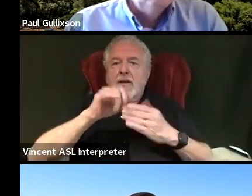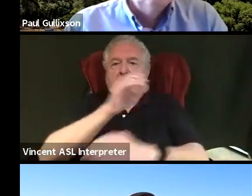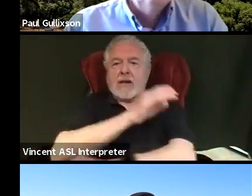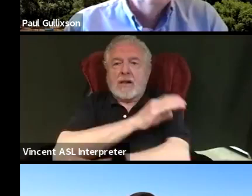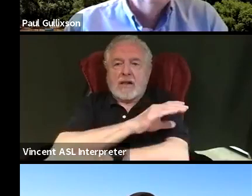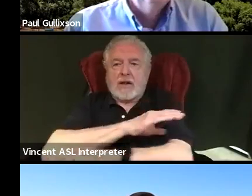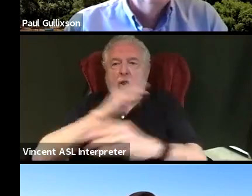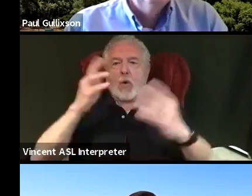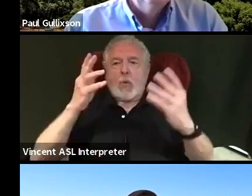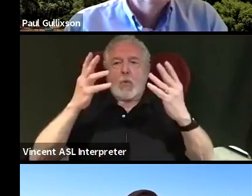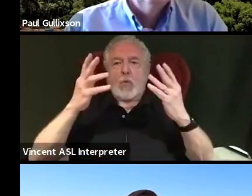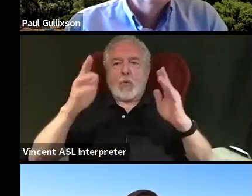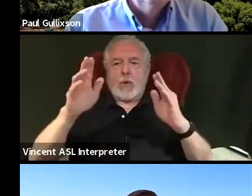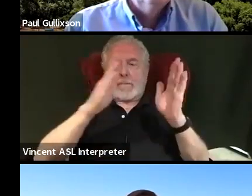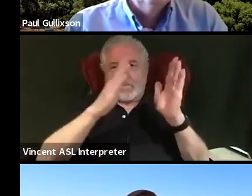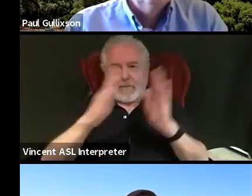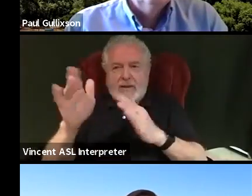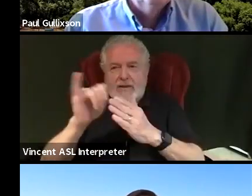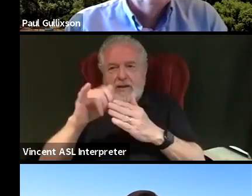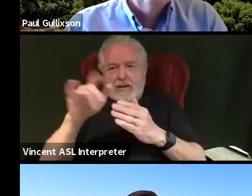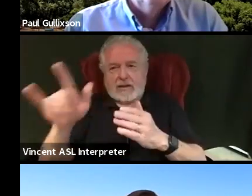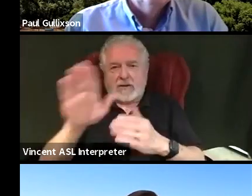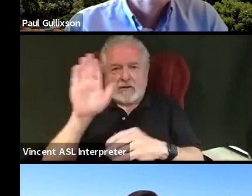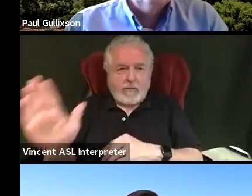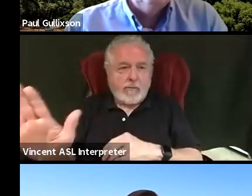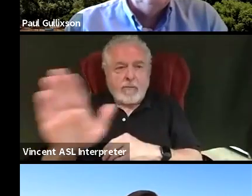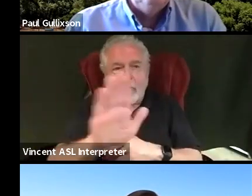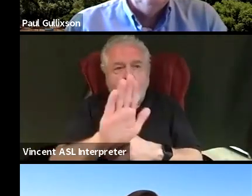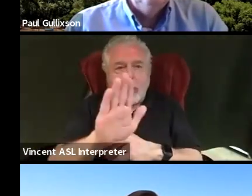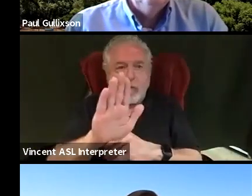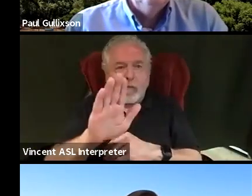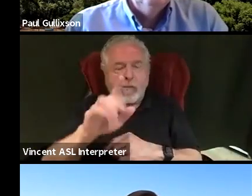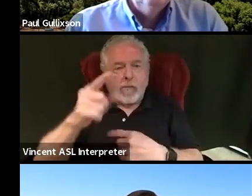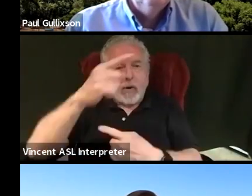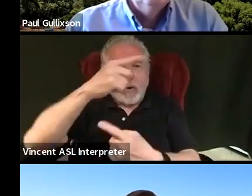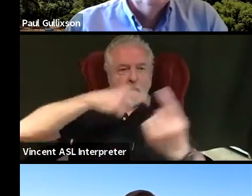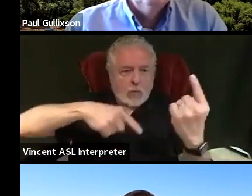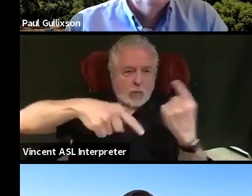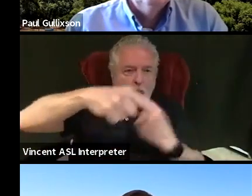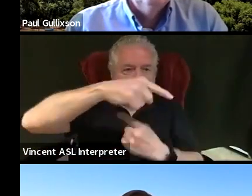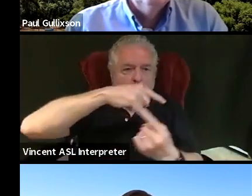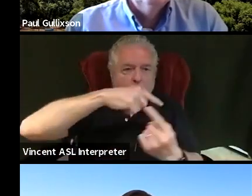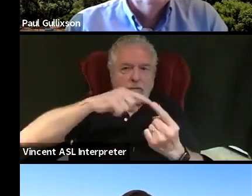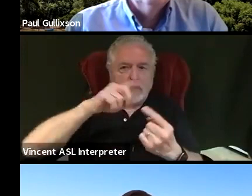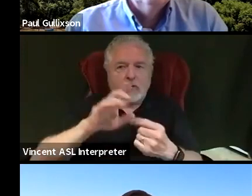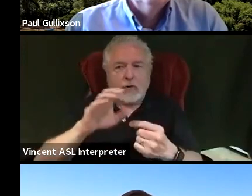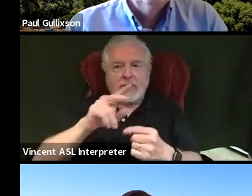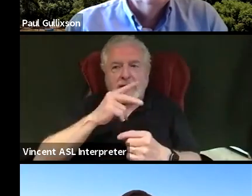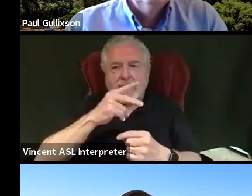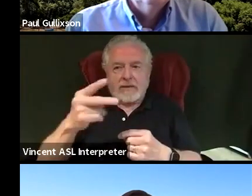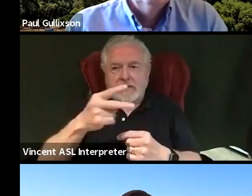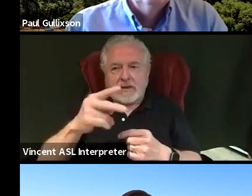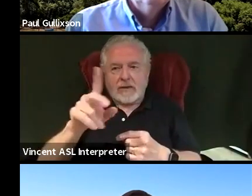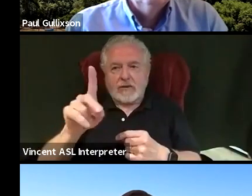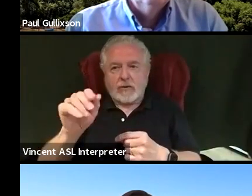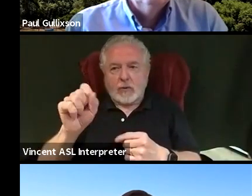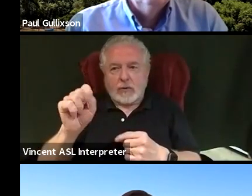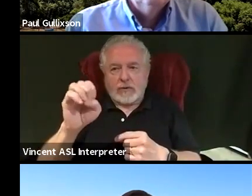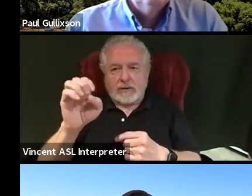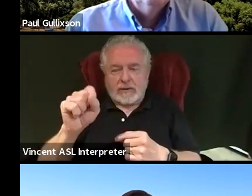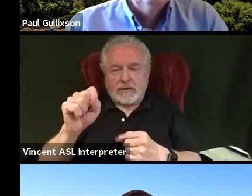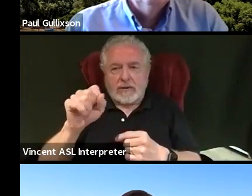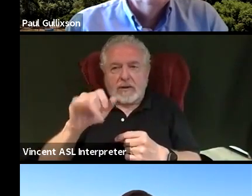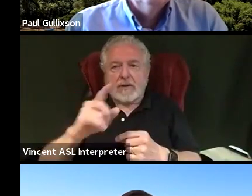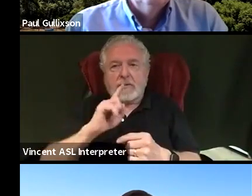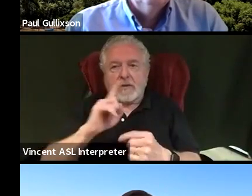clinics have already planned that into their rotation. They're doing second doses